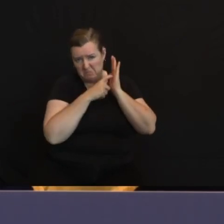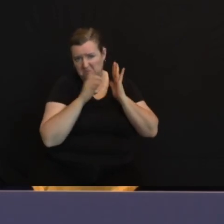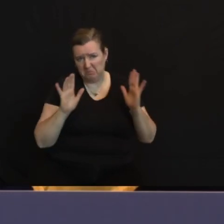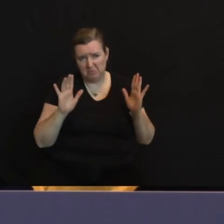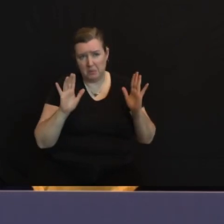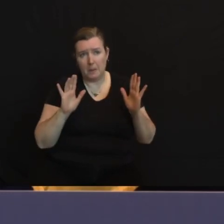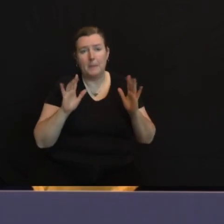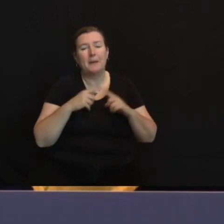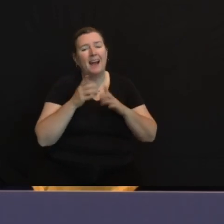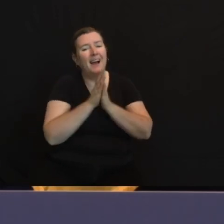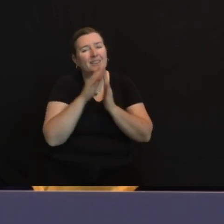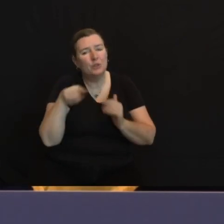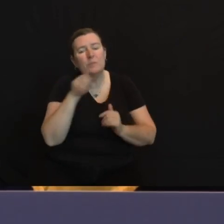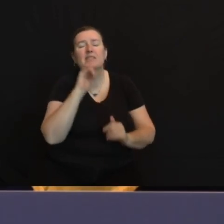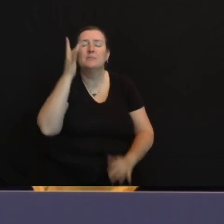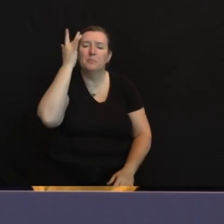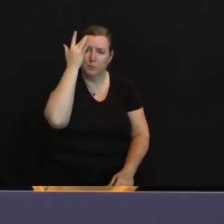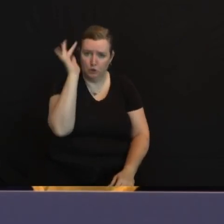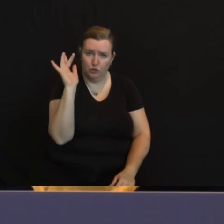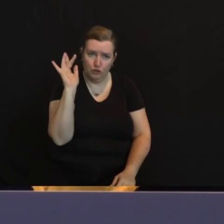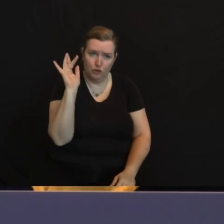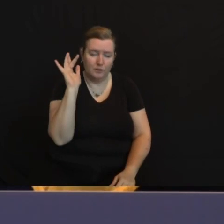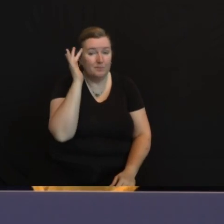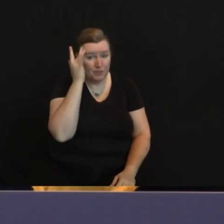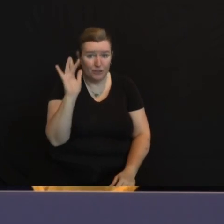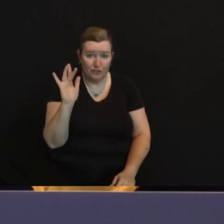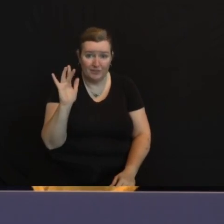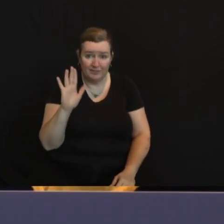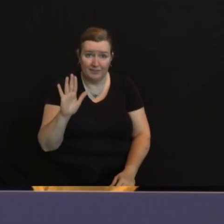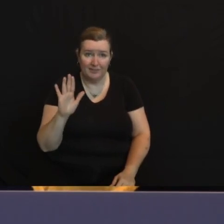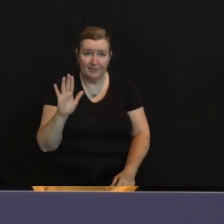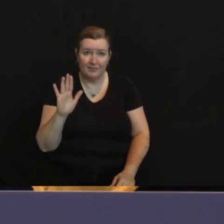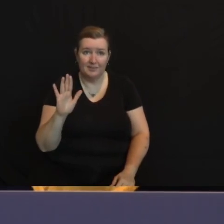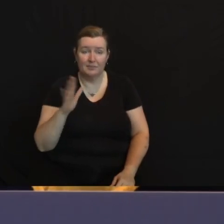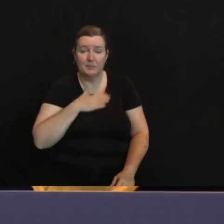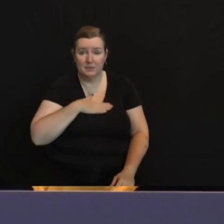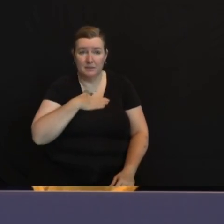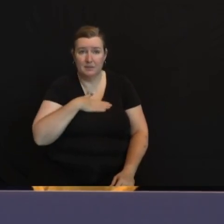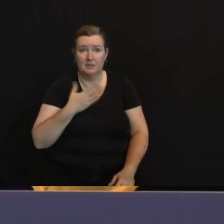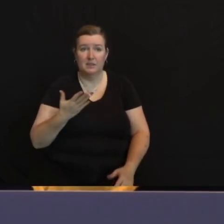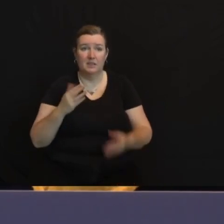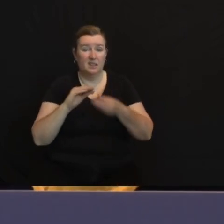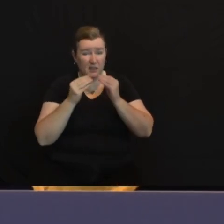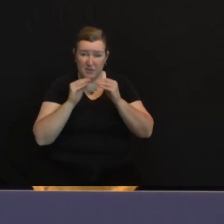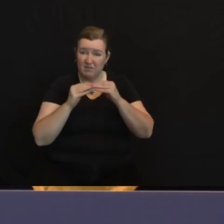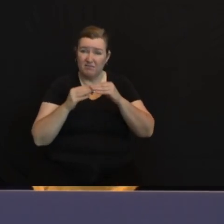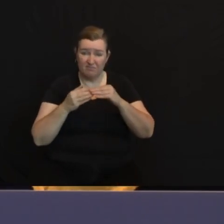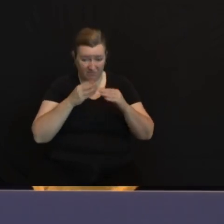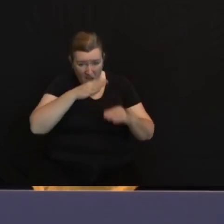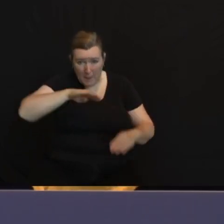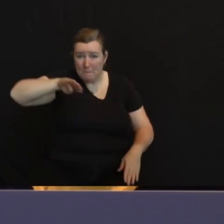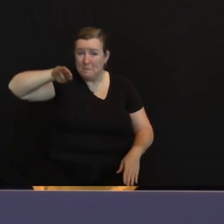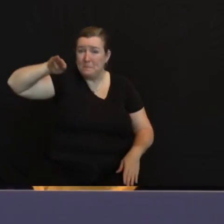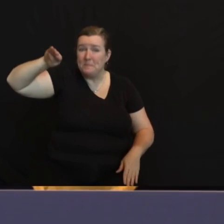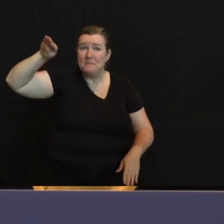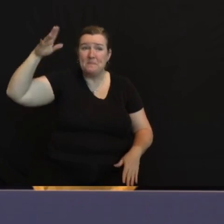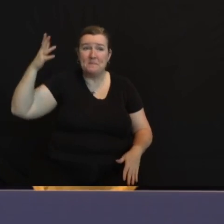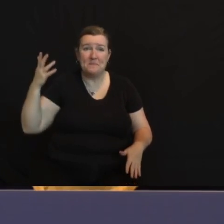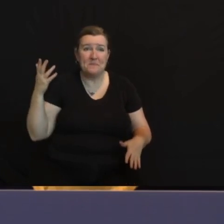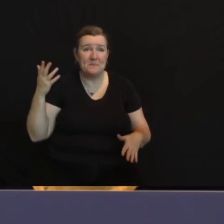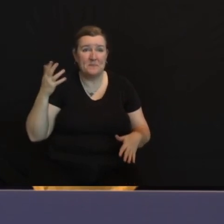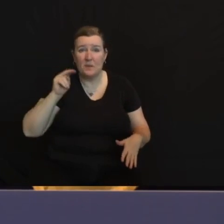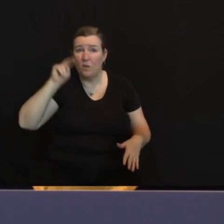folks to be smart. The numbers are up. They're up and down the state.